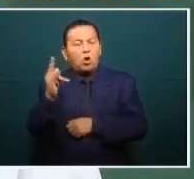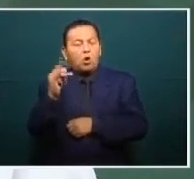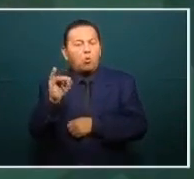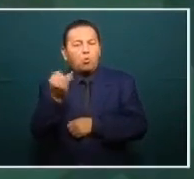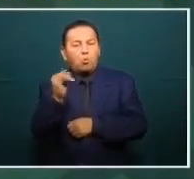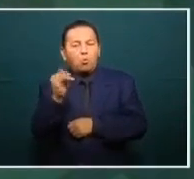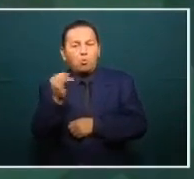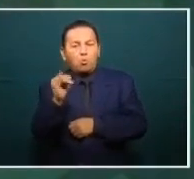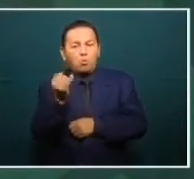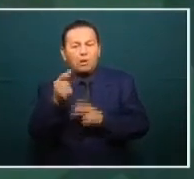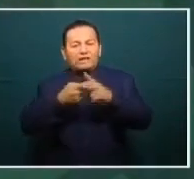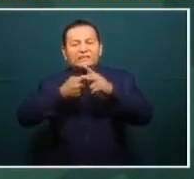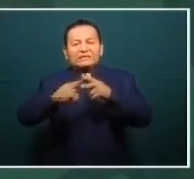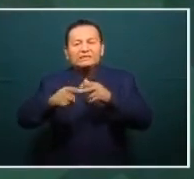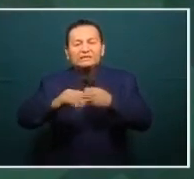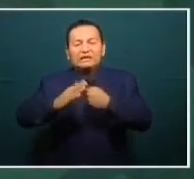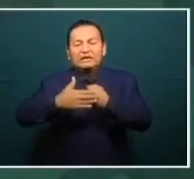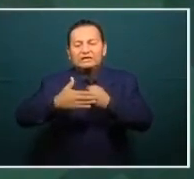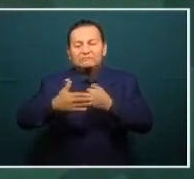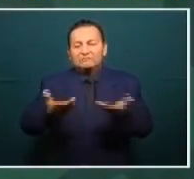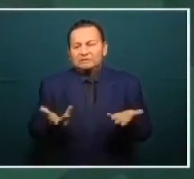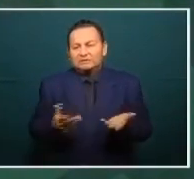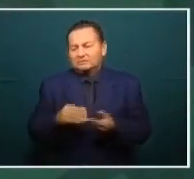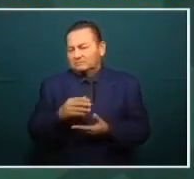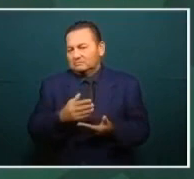This month they're going to start.